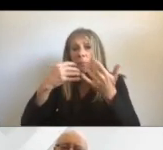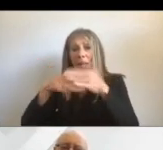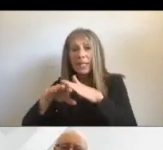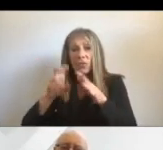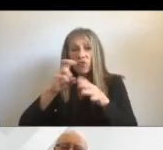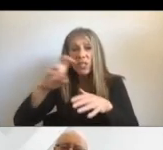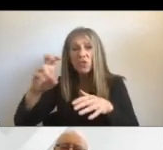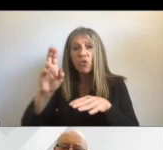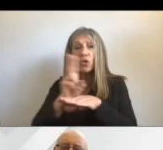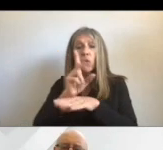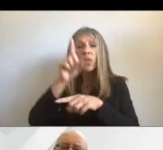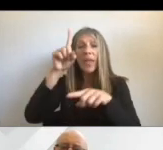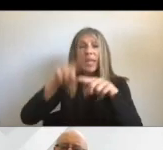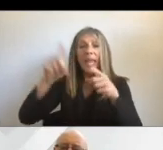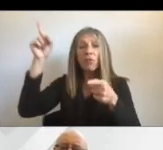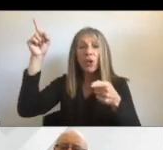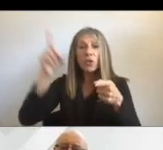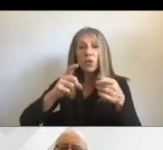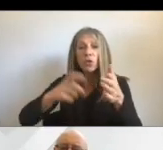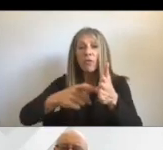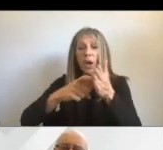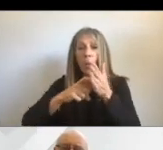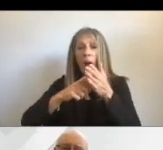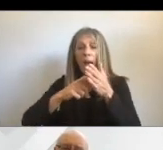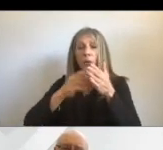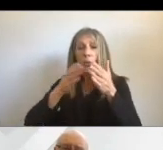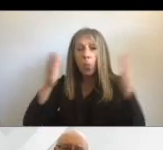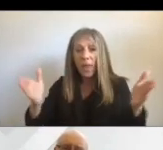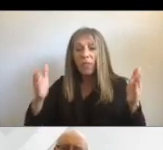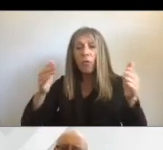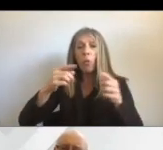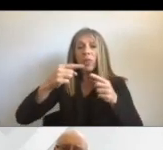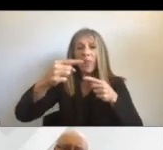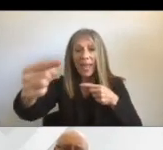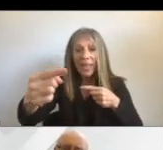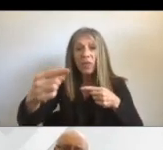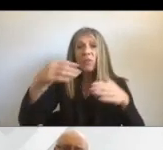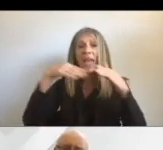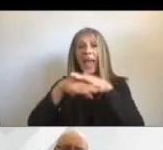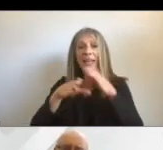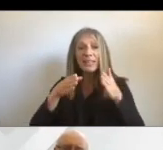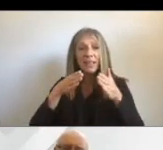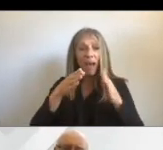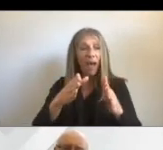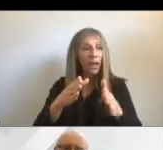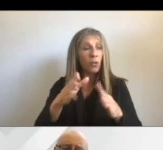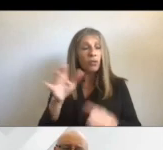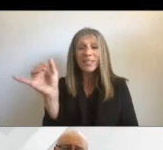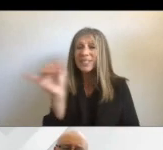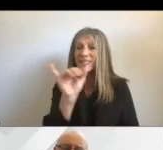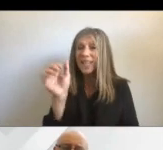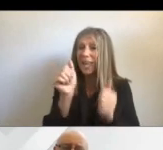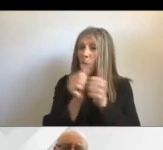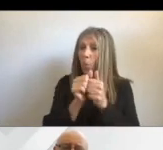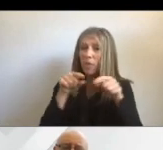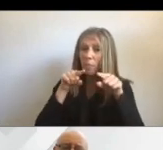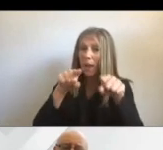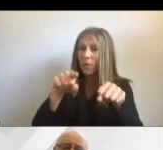the required width or length of the parking spaces and must be located at either end of the parking